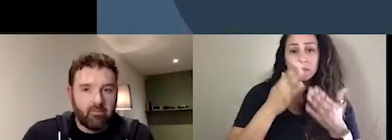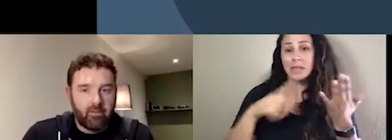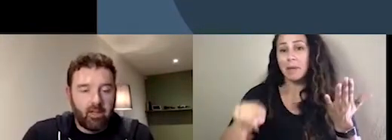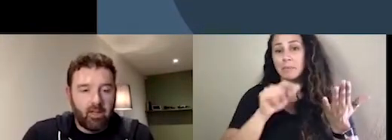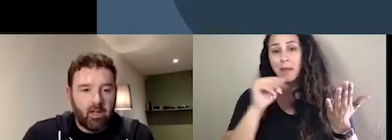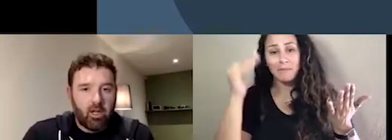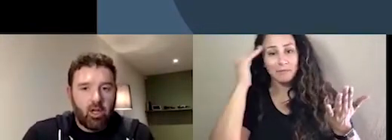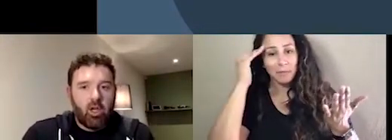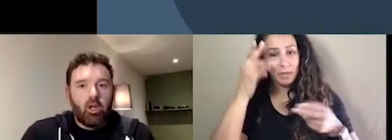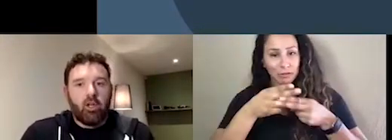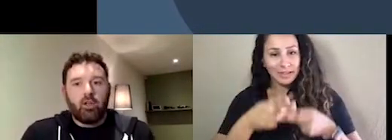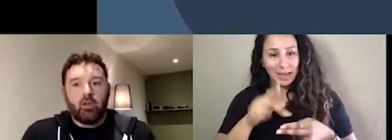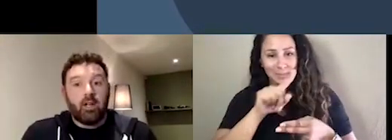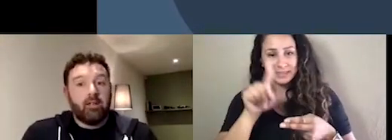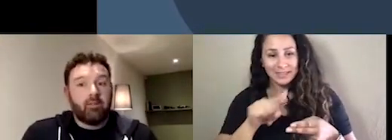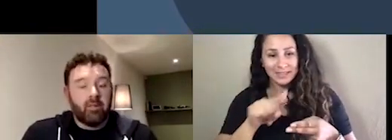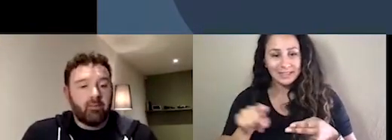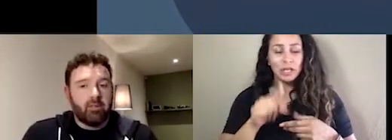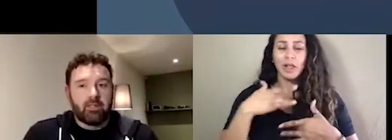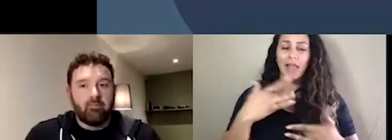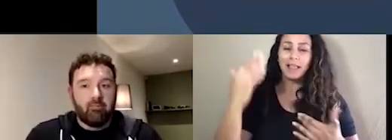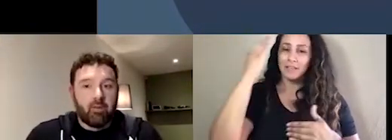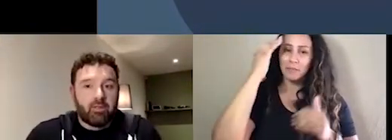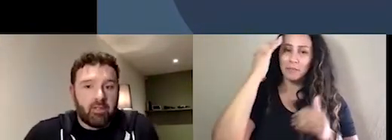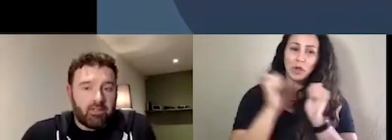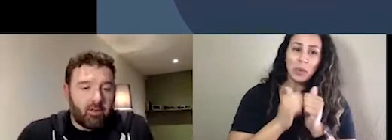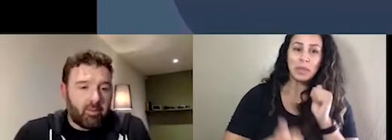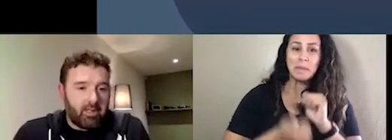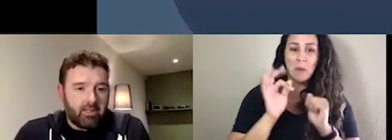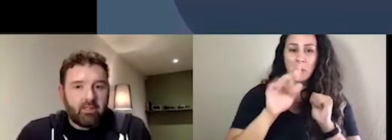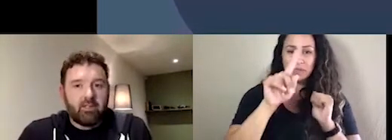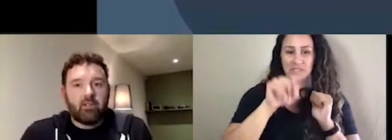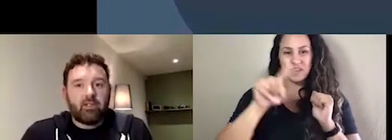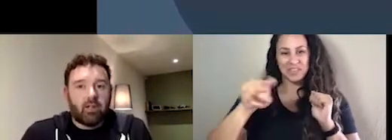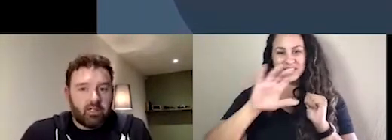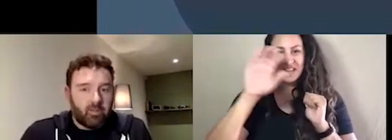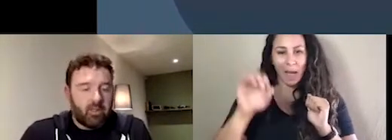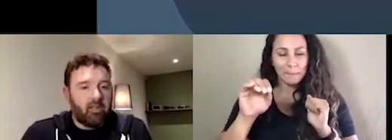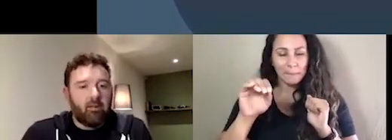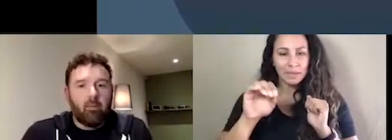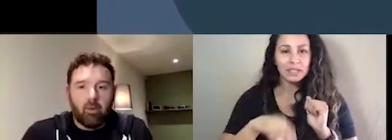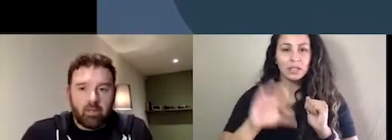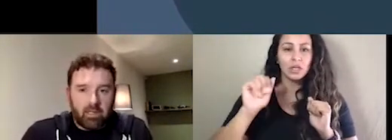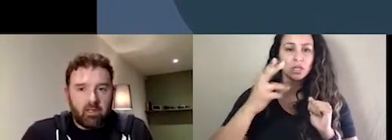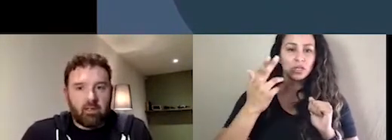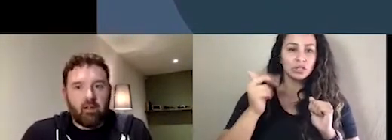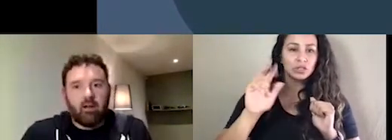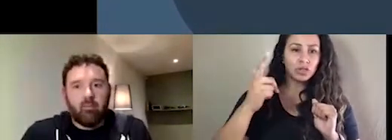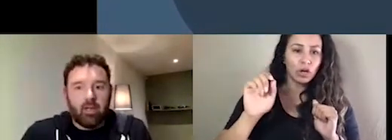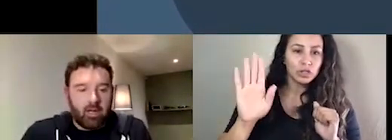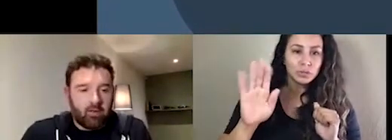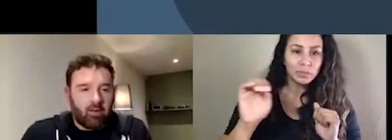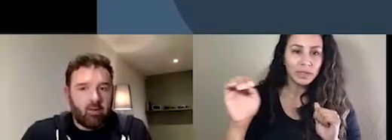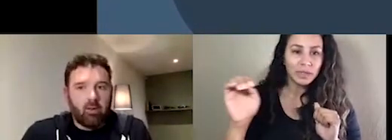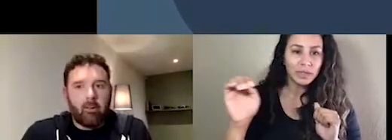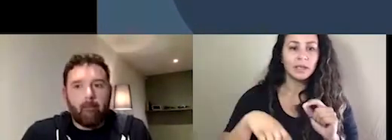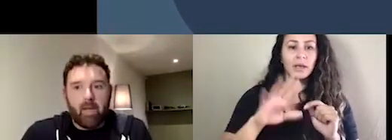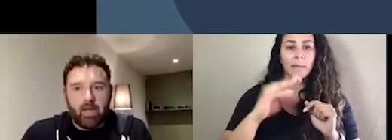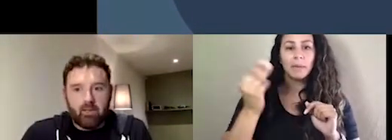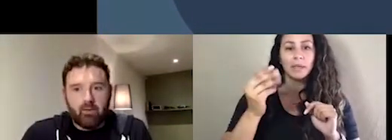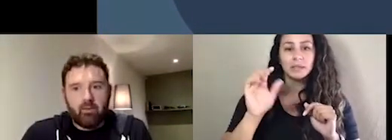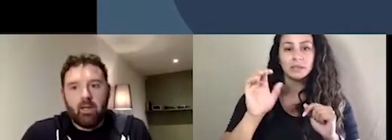names. You're likely familiar with most of these companies: ChargeBee, Monday.com,